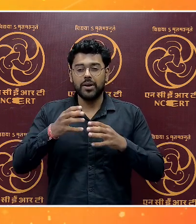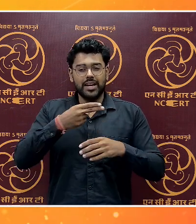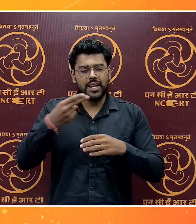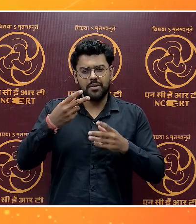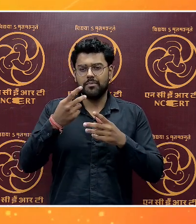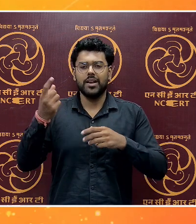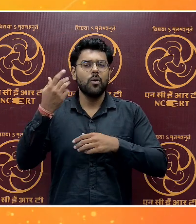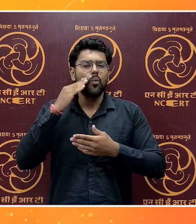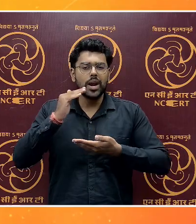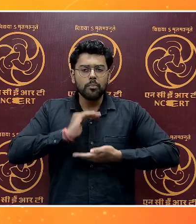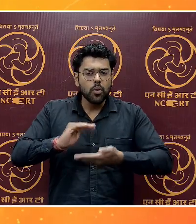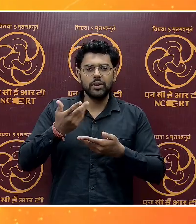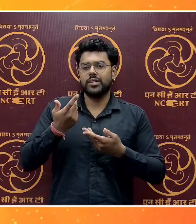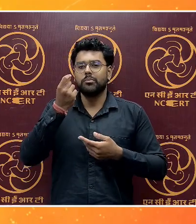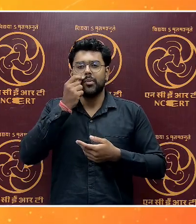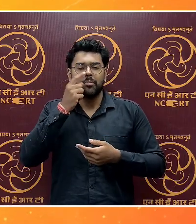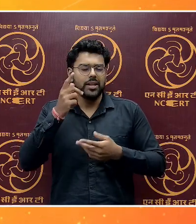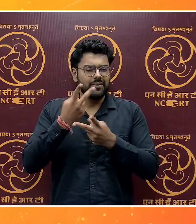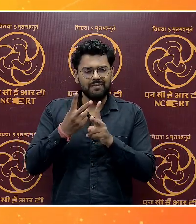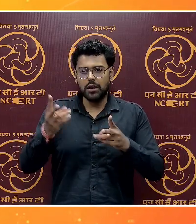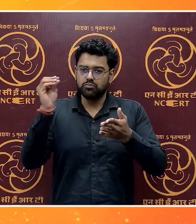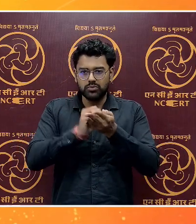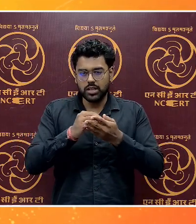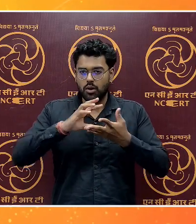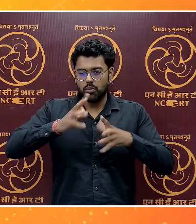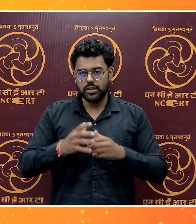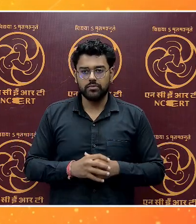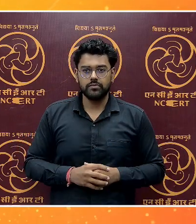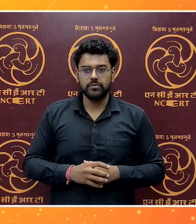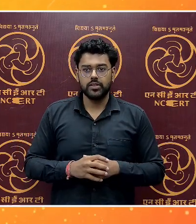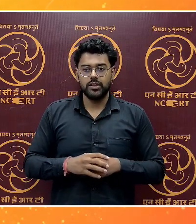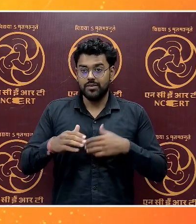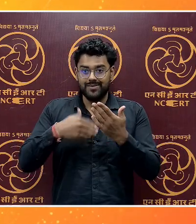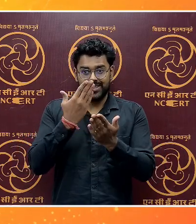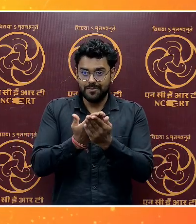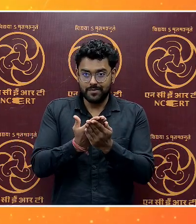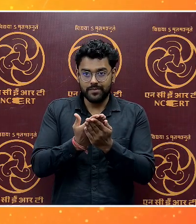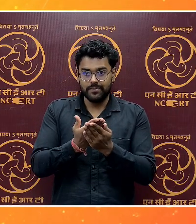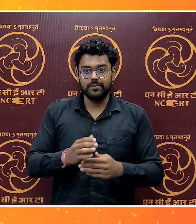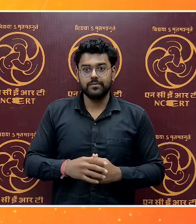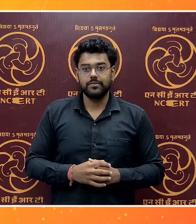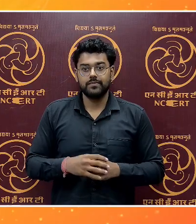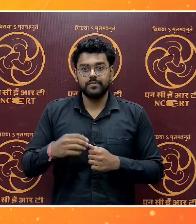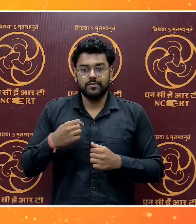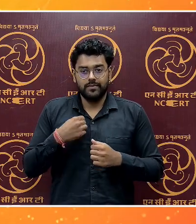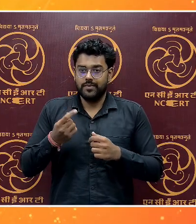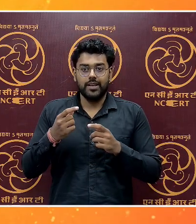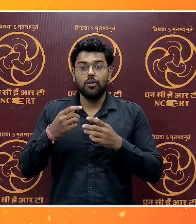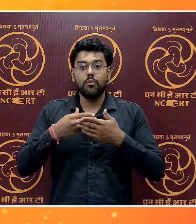date of birth, gender, and mobile number will be fetched. And after submit, I am successfully logged in my